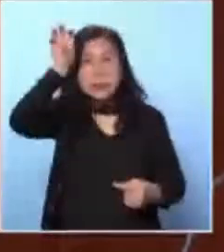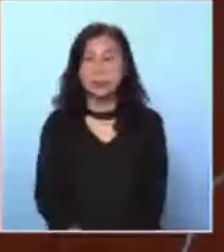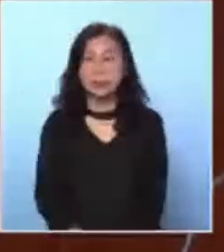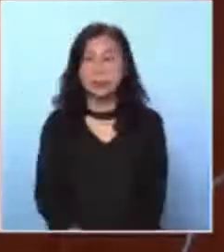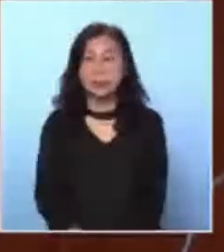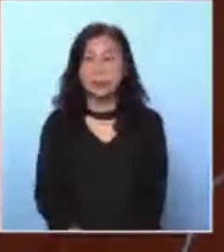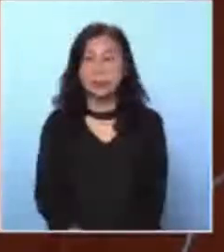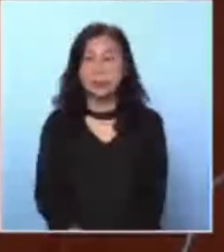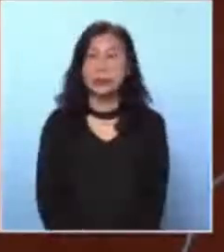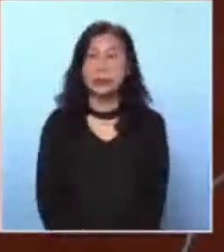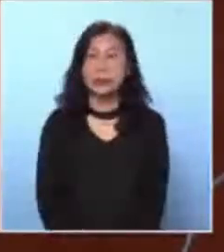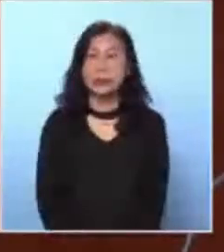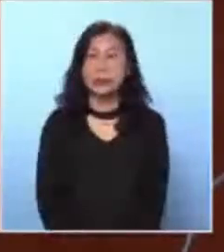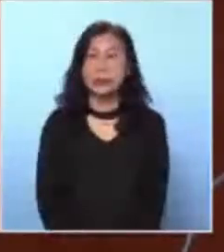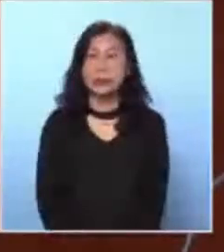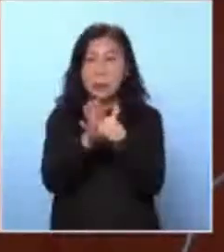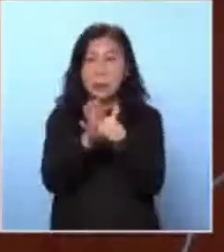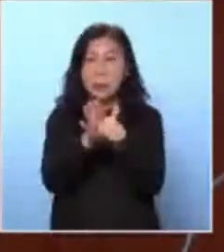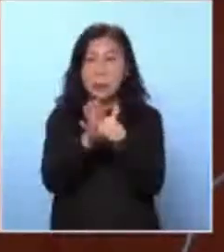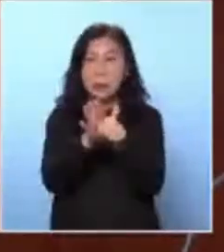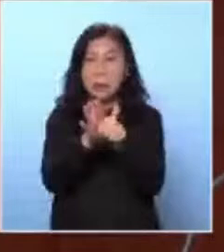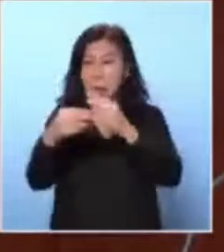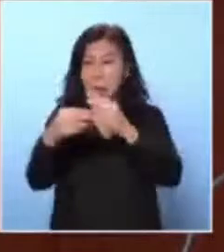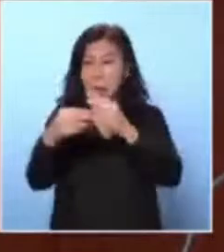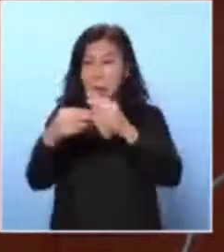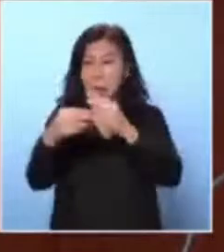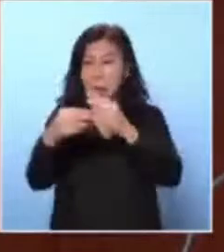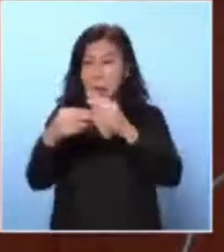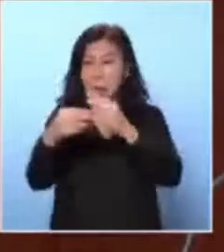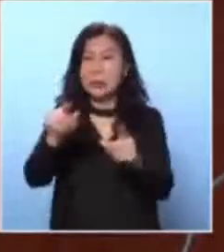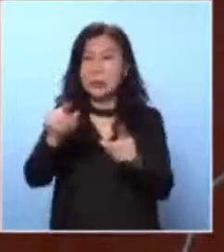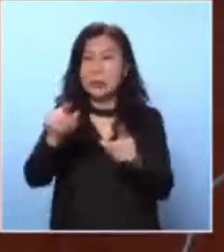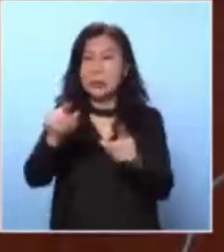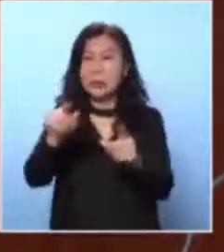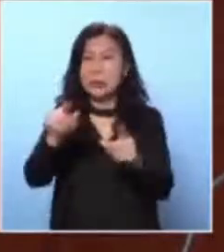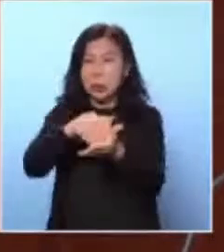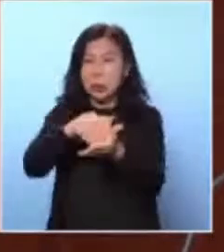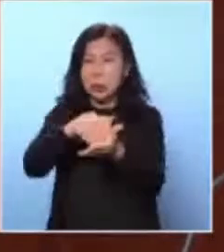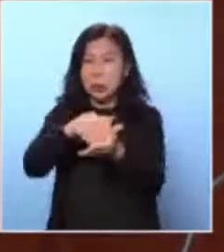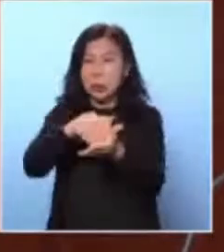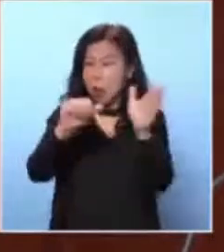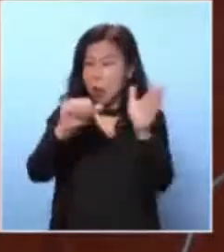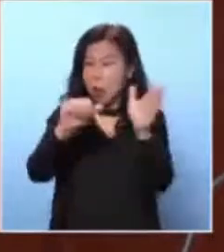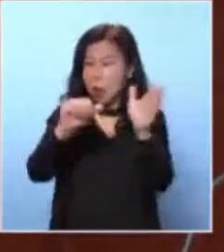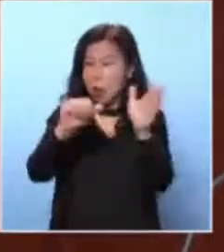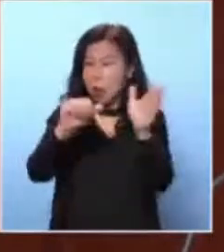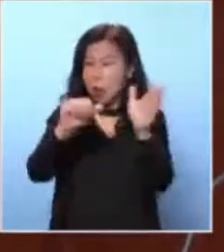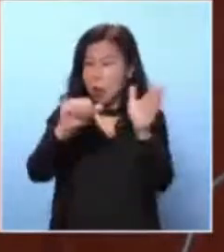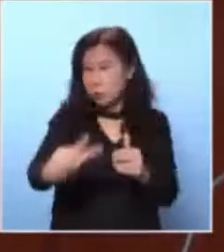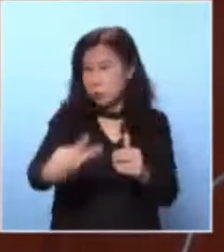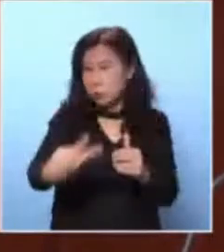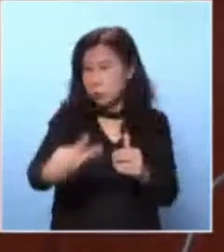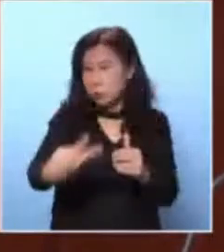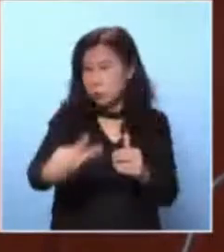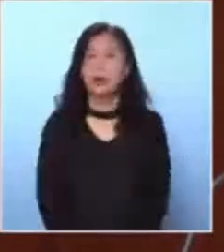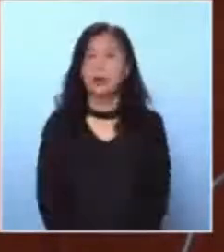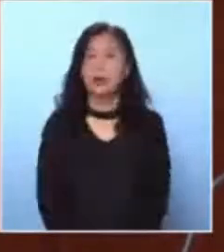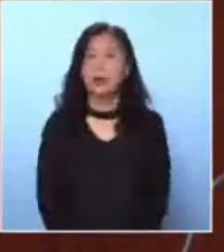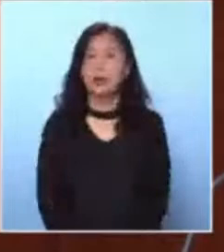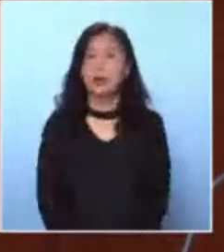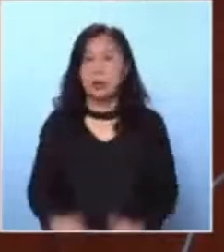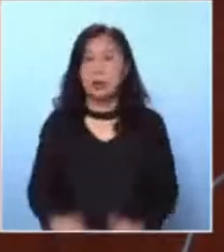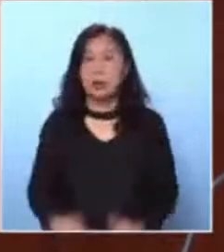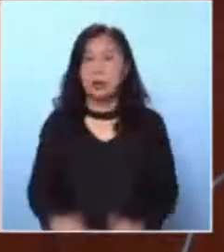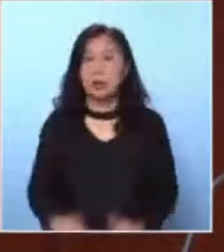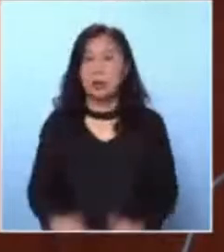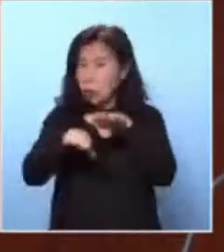Set the minimum standards of living conditions for SDUs in terms of their building safety, fire safety,